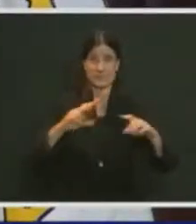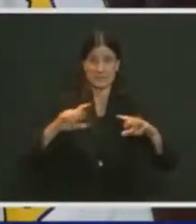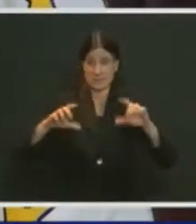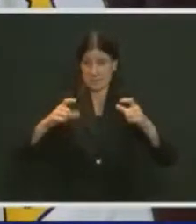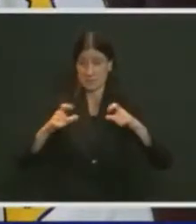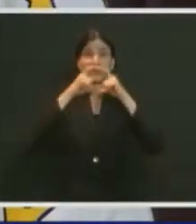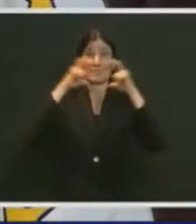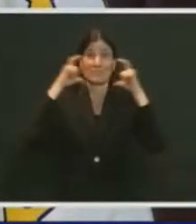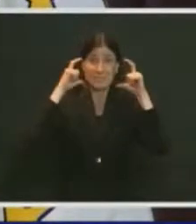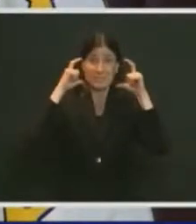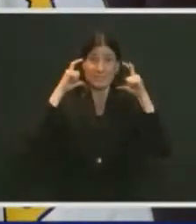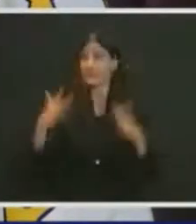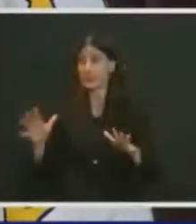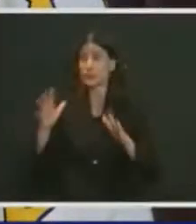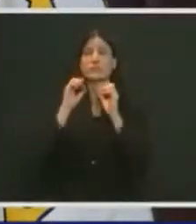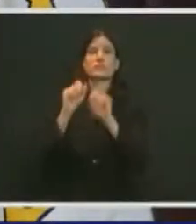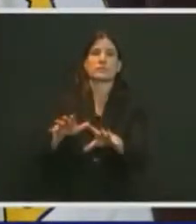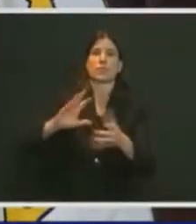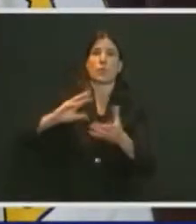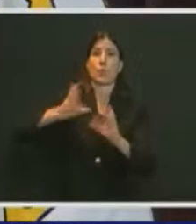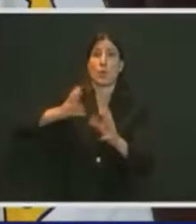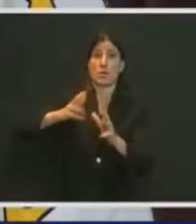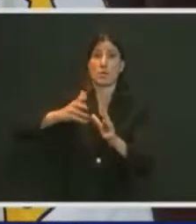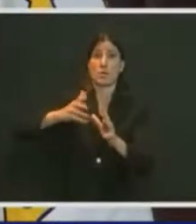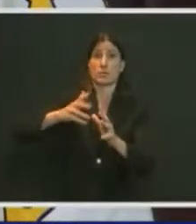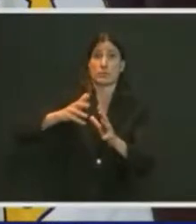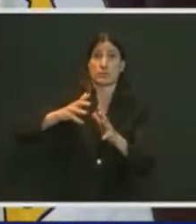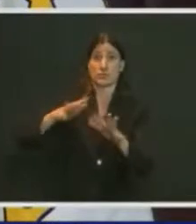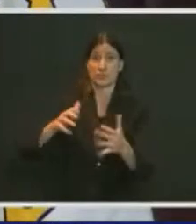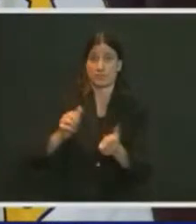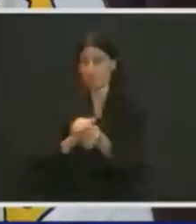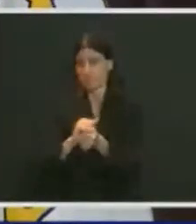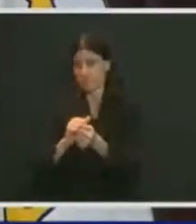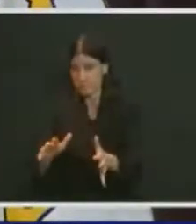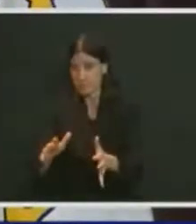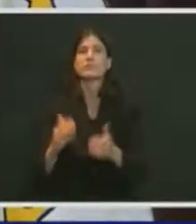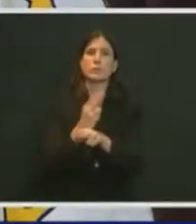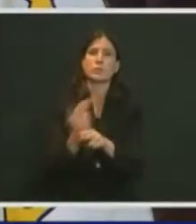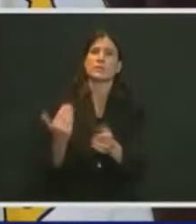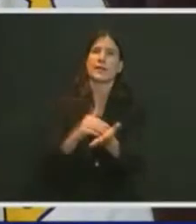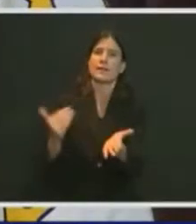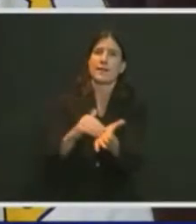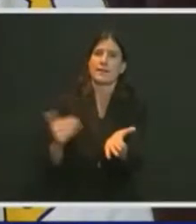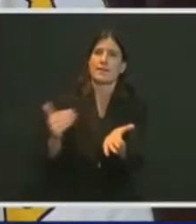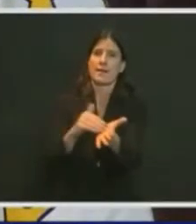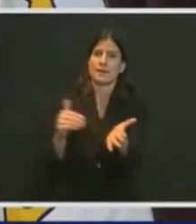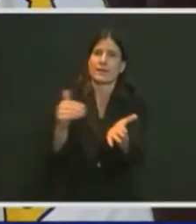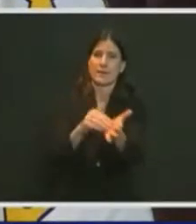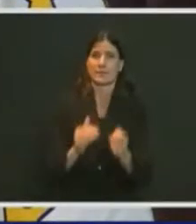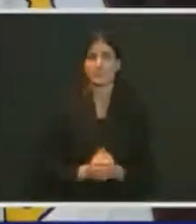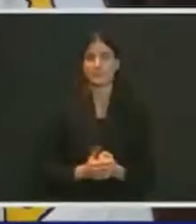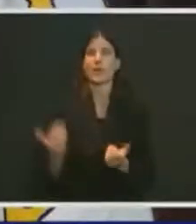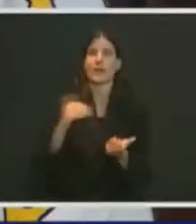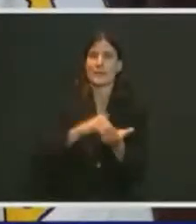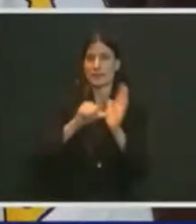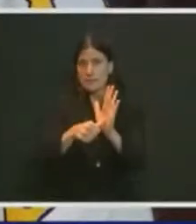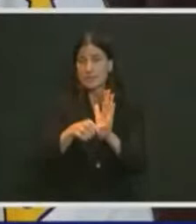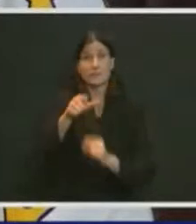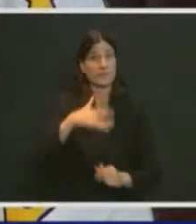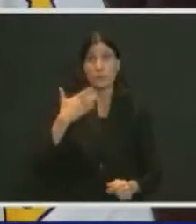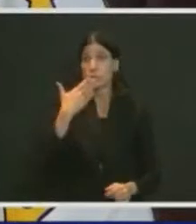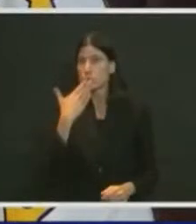said since the very beginning, if you have symptoms of any kind, staying home and recovering safely